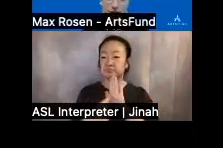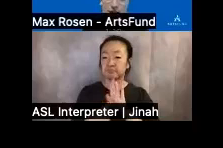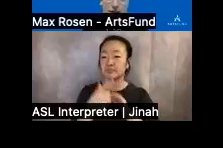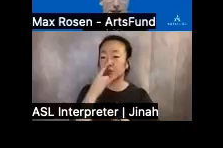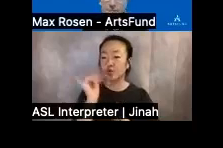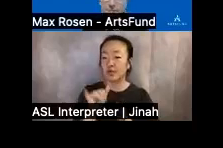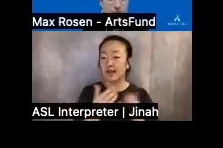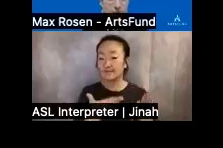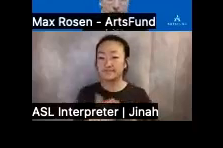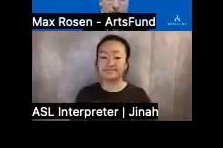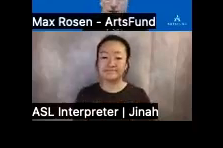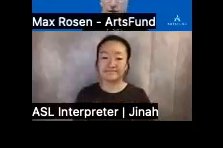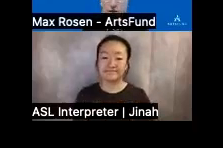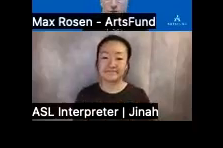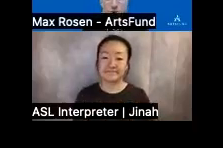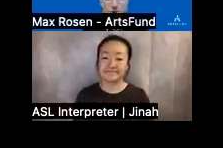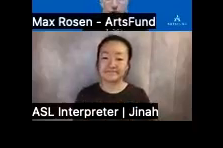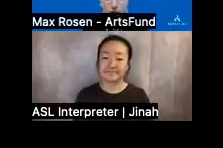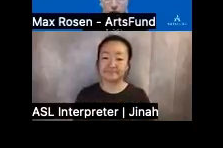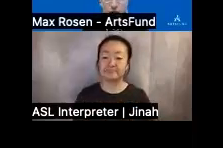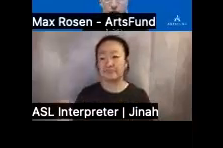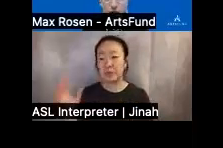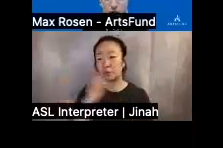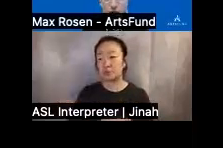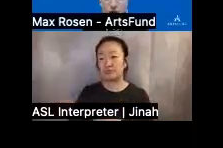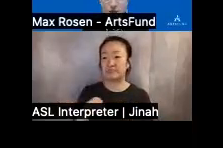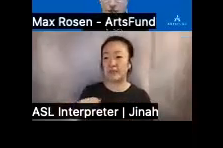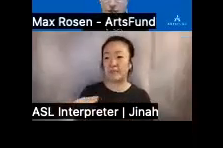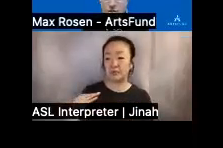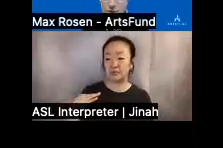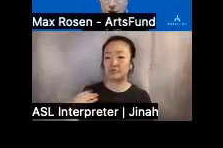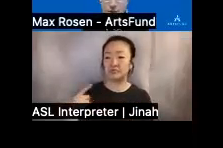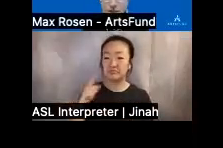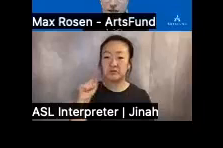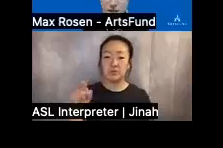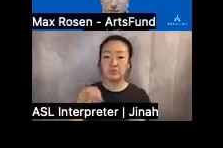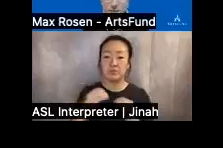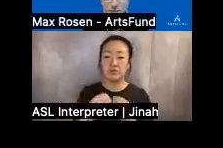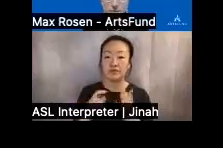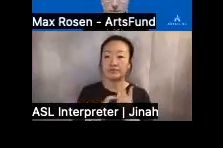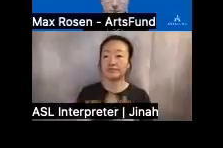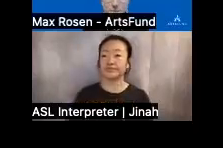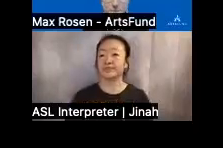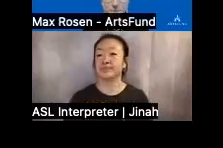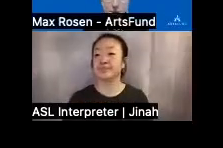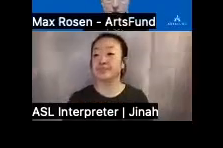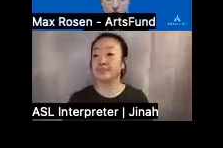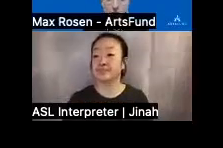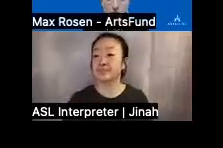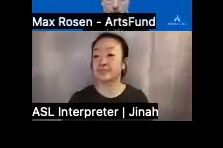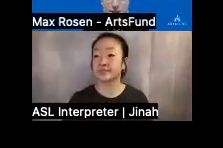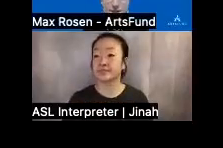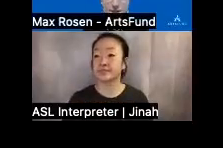looks like, assuming I'm eligible for the organization requirements,